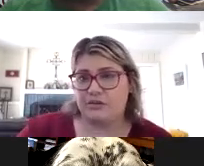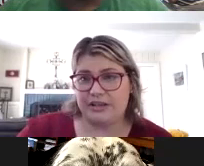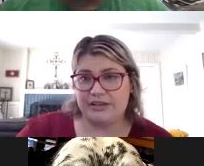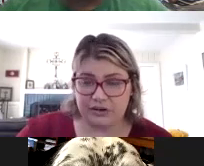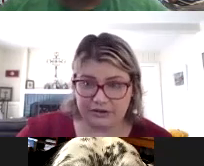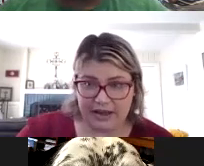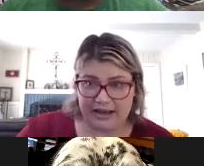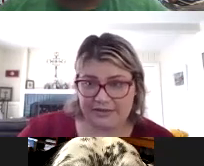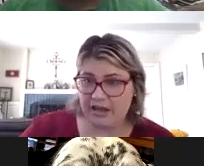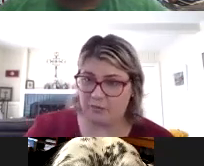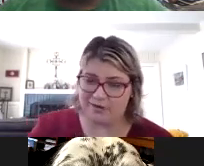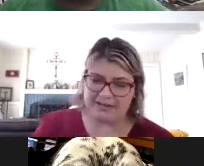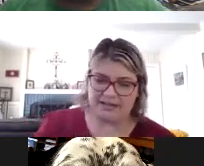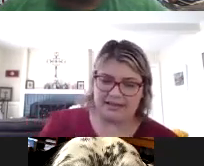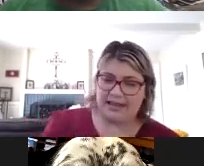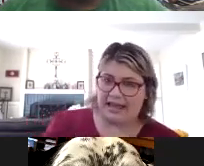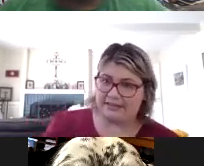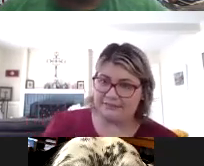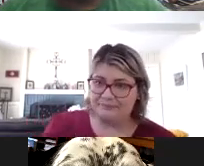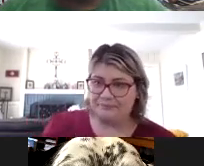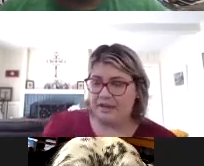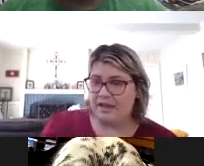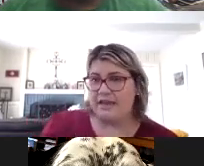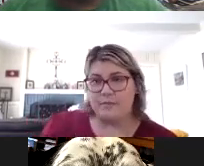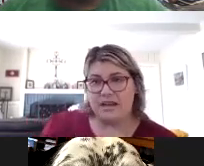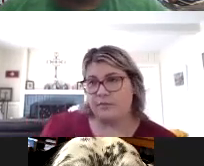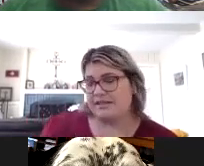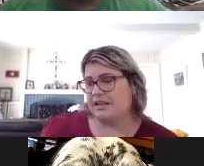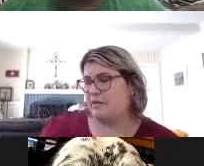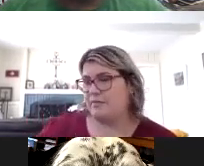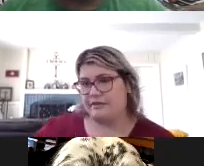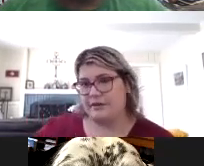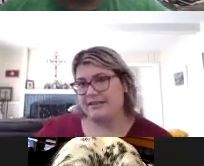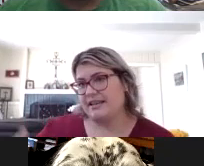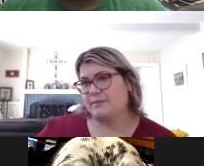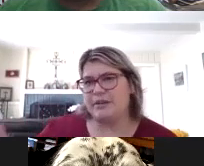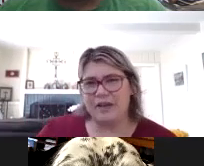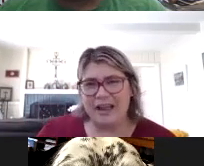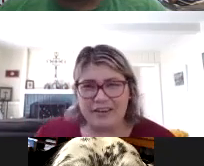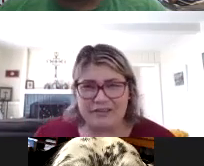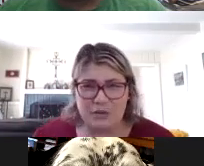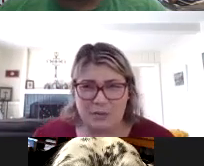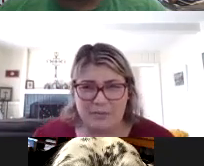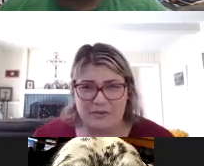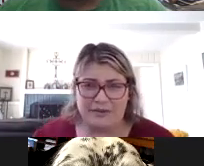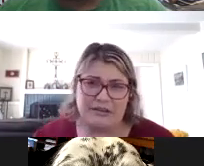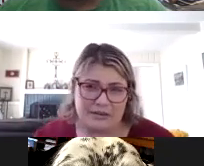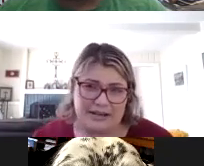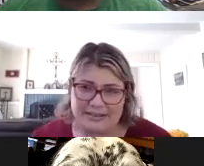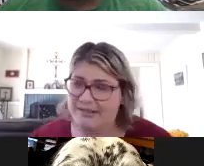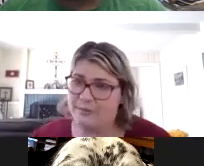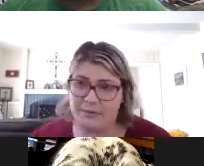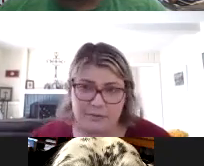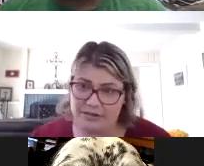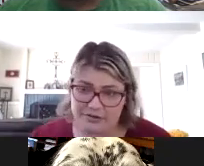are truly certified. So we have a president-elect, and the media will say the popular vote is this, but we don't have an official popular vote in the